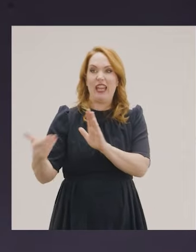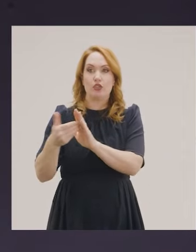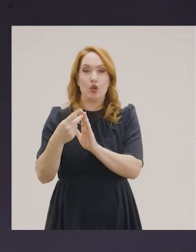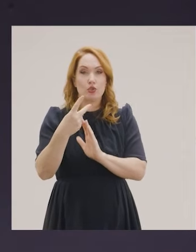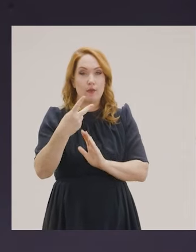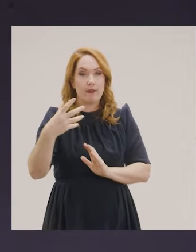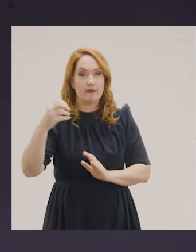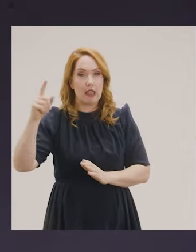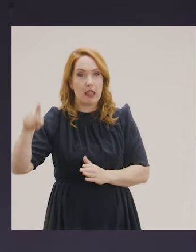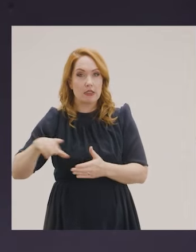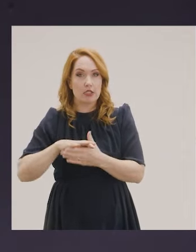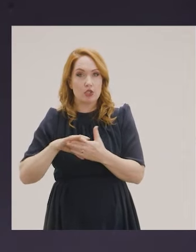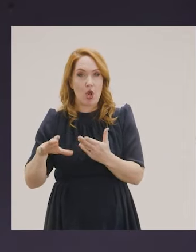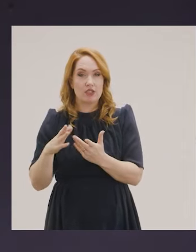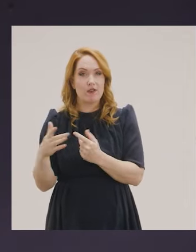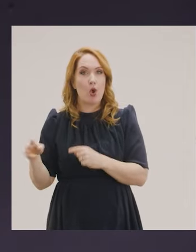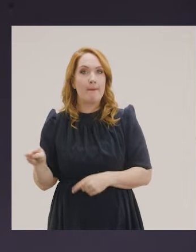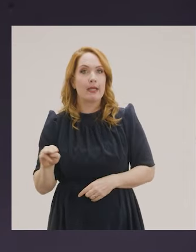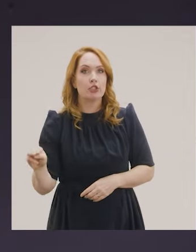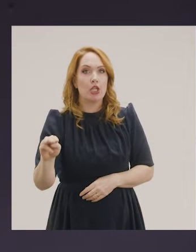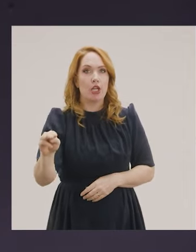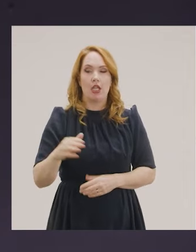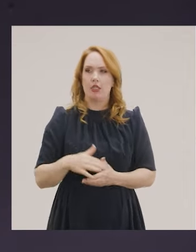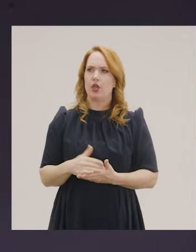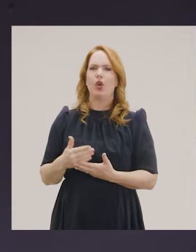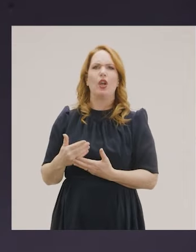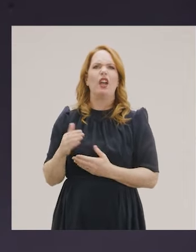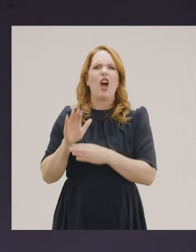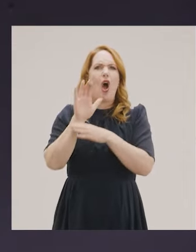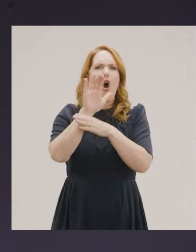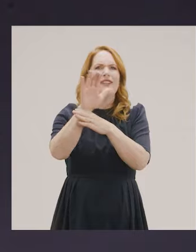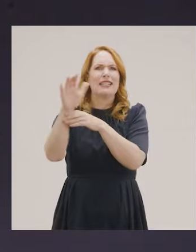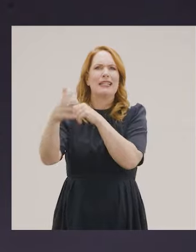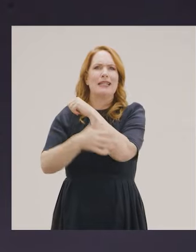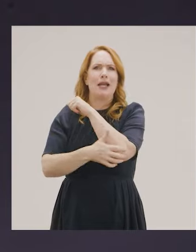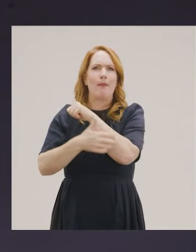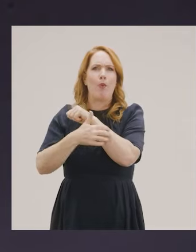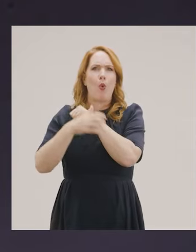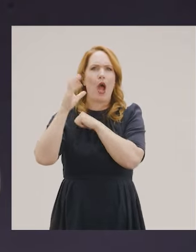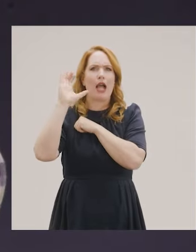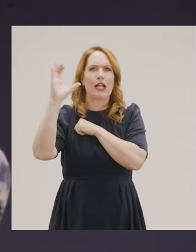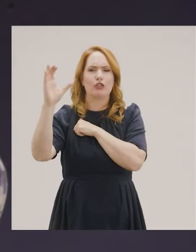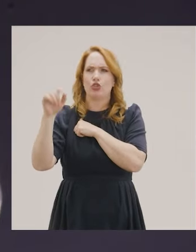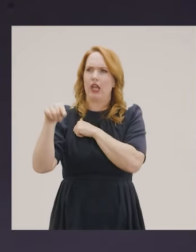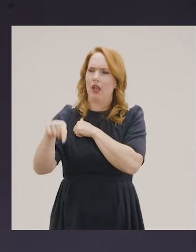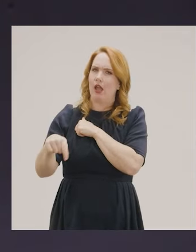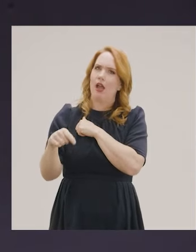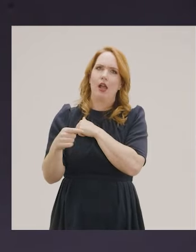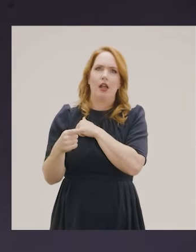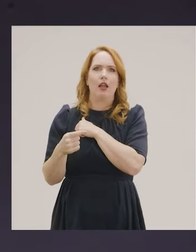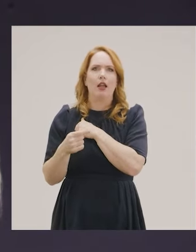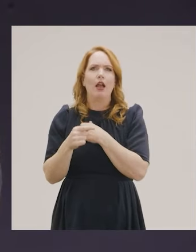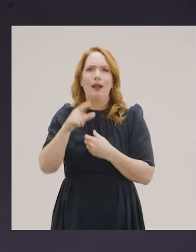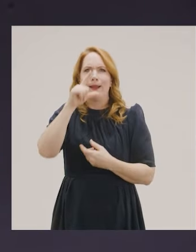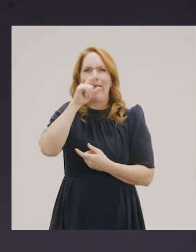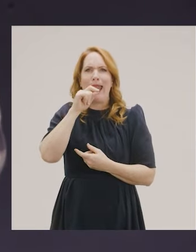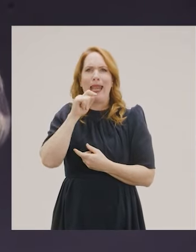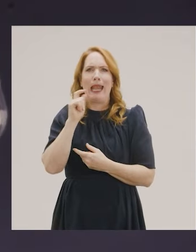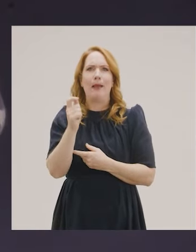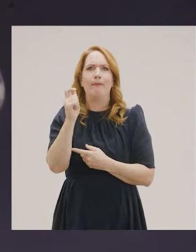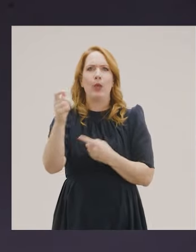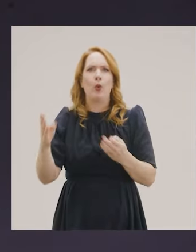able to be giving money that goes a lot further in third world countries than it does here. So we've been able